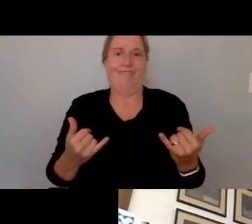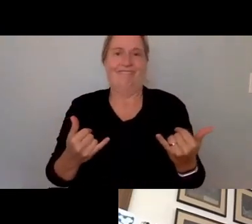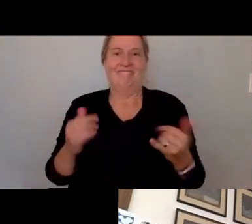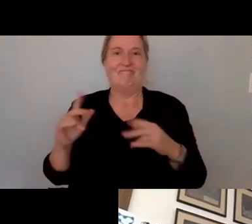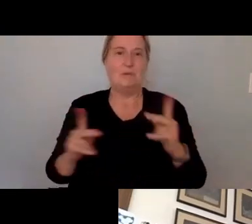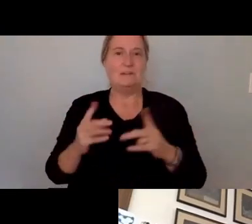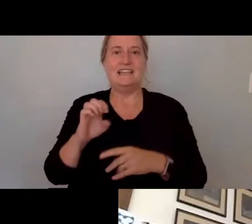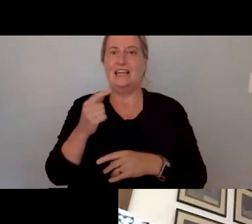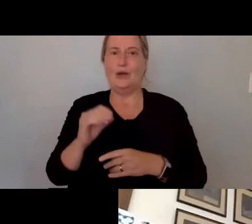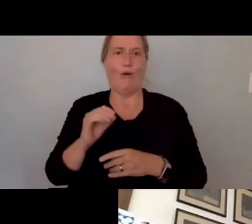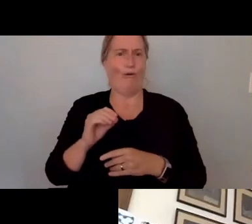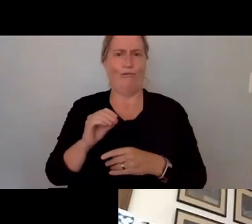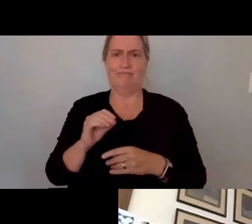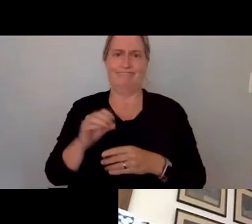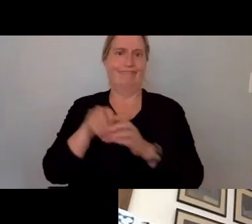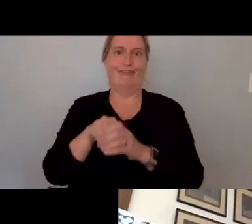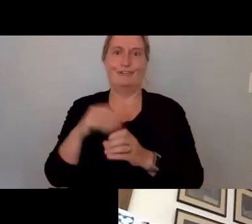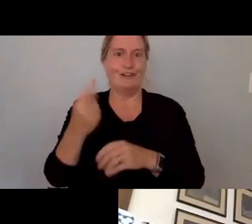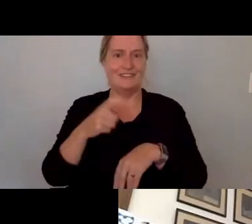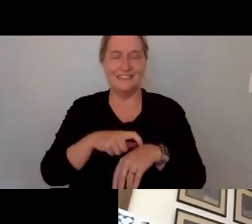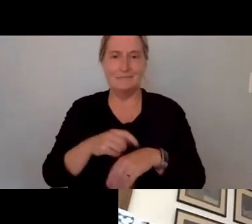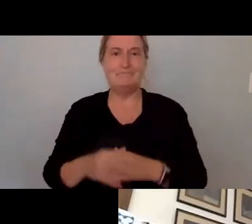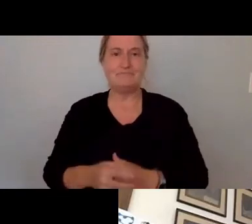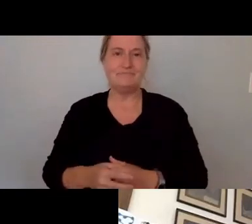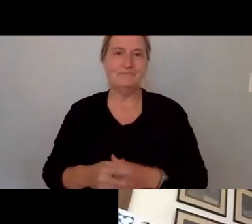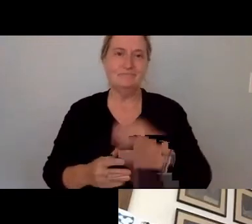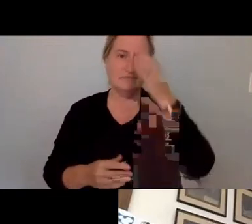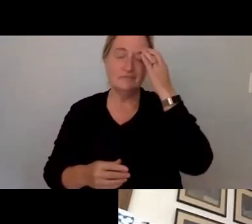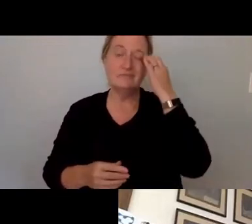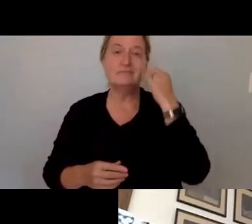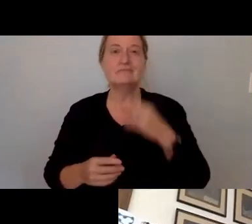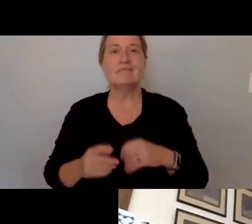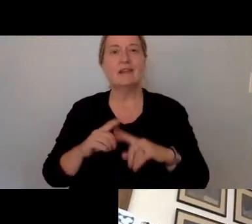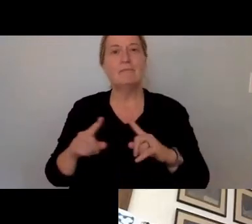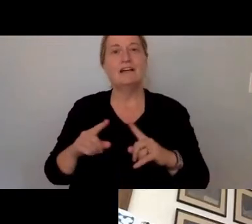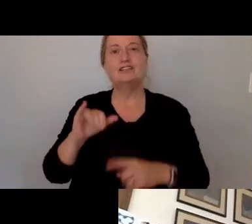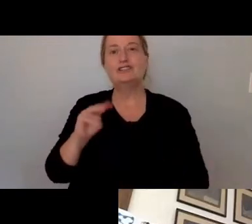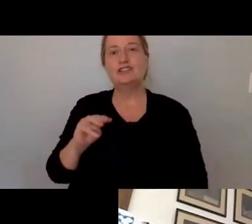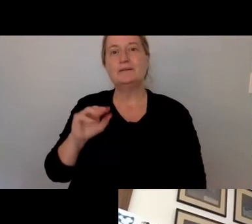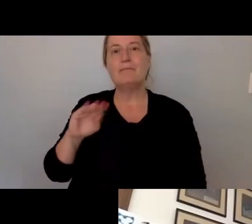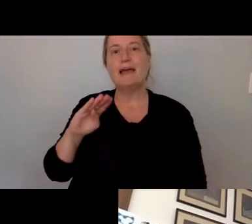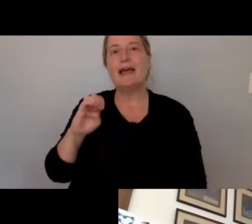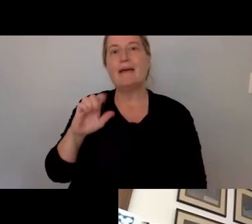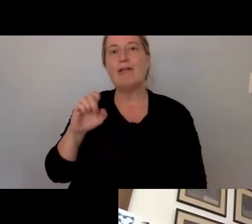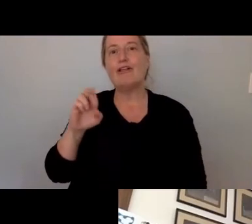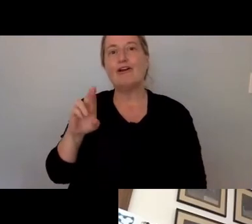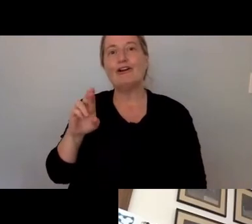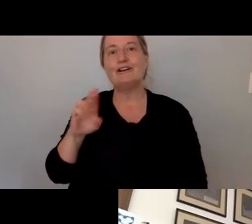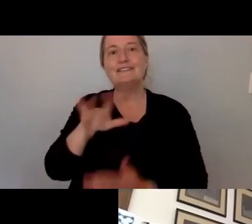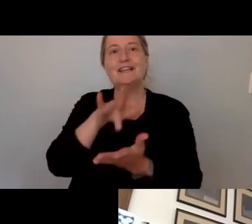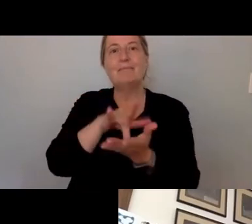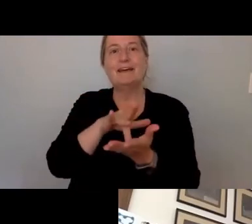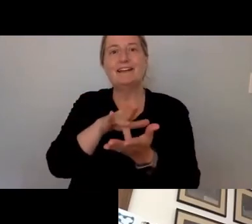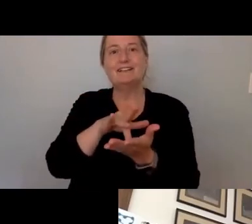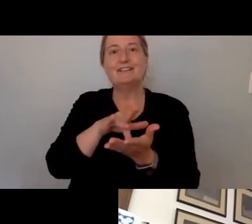the person sitting next to you and sitting next to me, Jim Abeler, you're like in the middle. I got Durenberger on the right and I'm